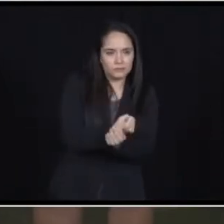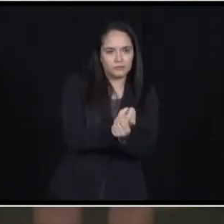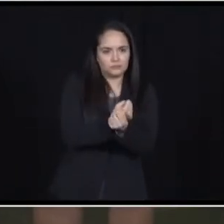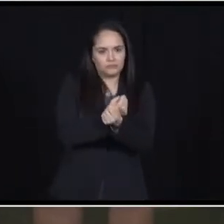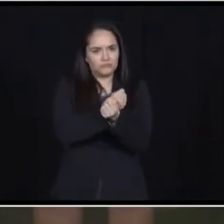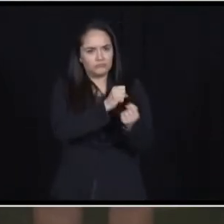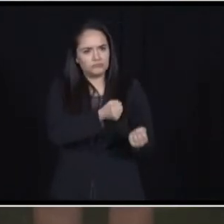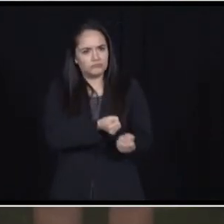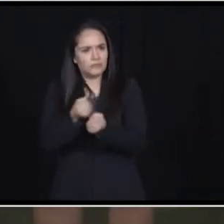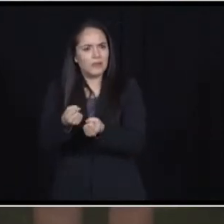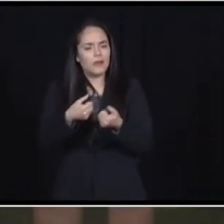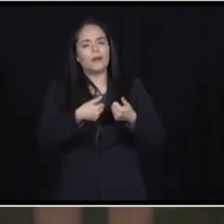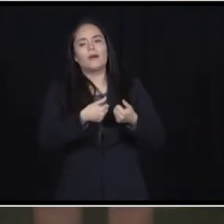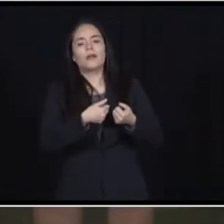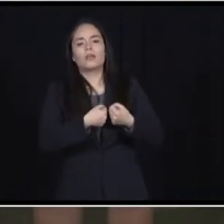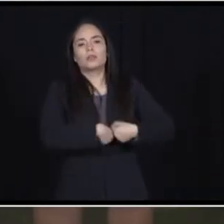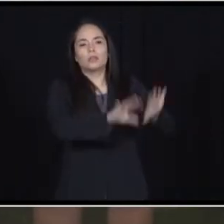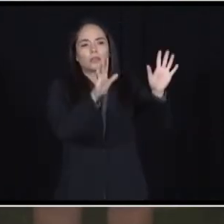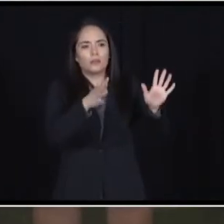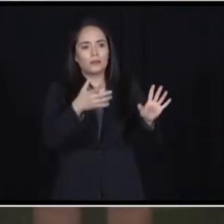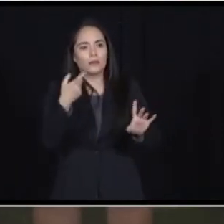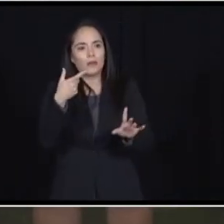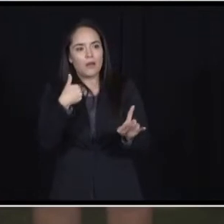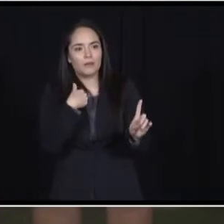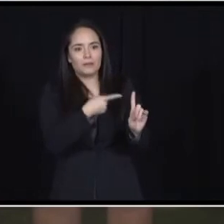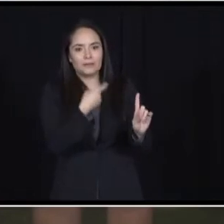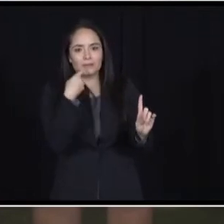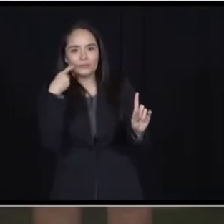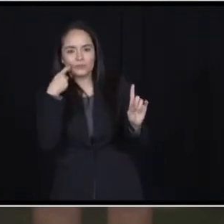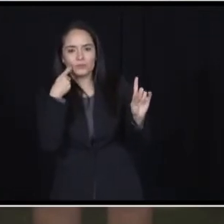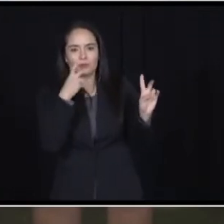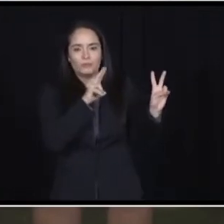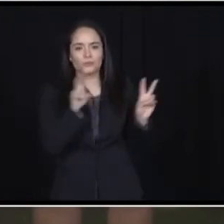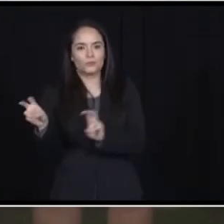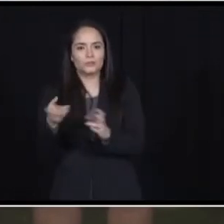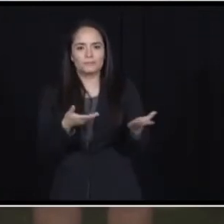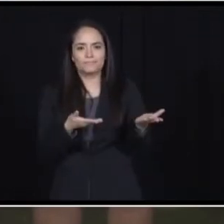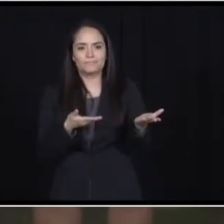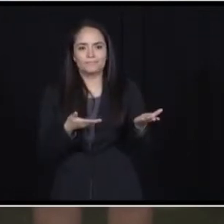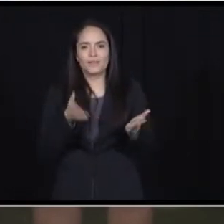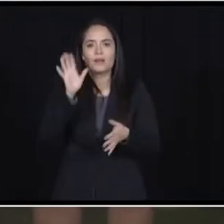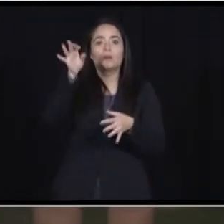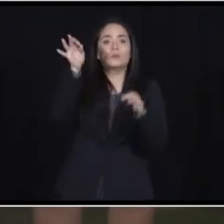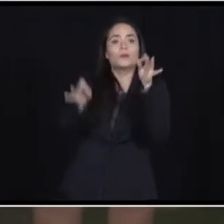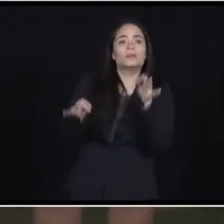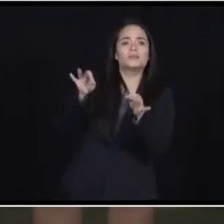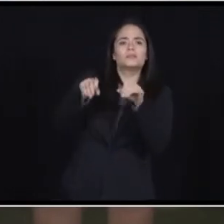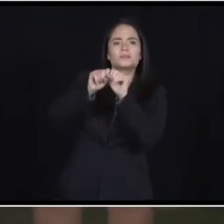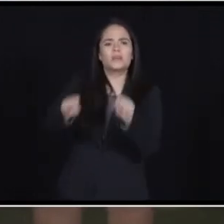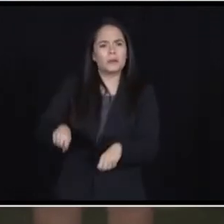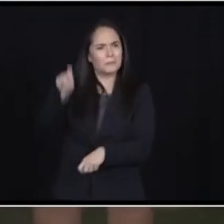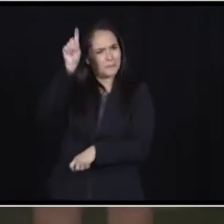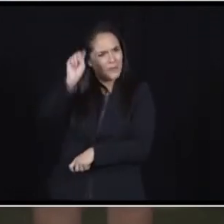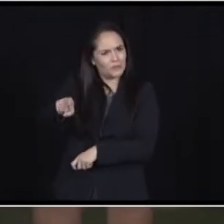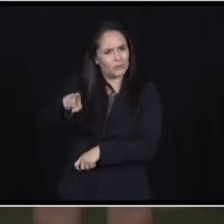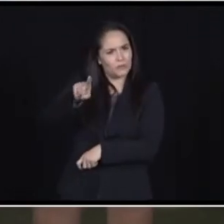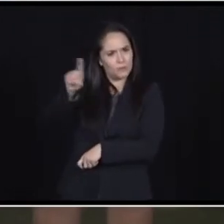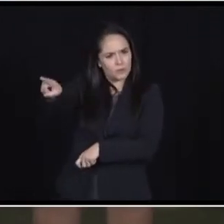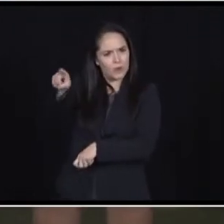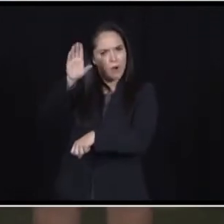issue. So even if the court system is giving them counseling, how are we going to make this work? Yeah, I'm going to hand it to my ministers,